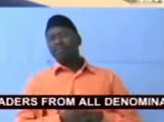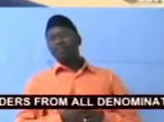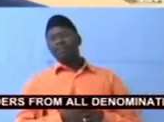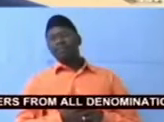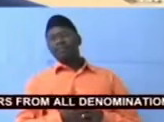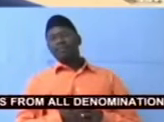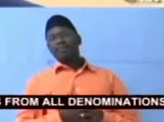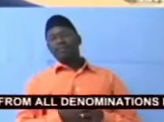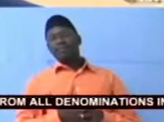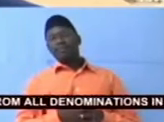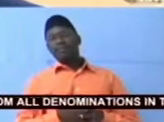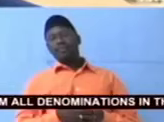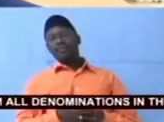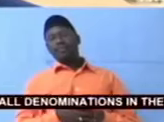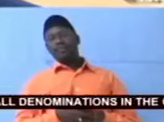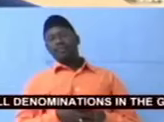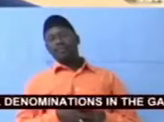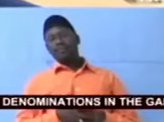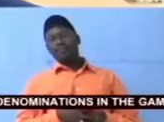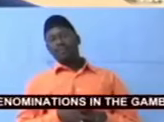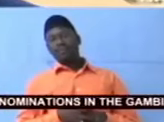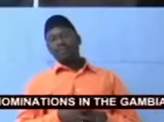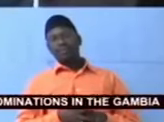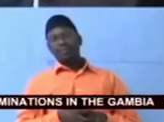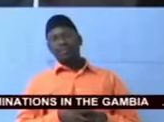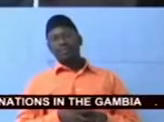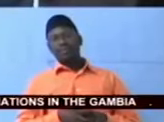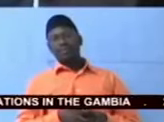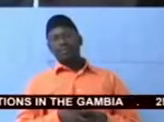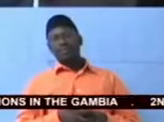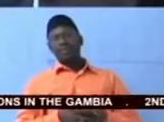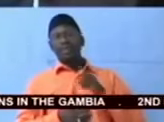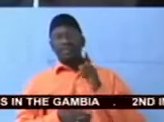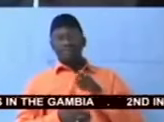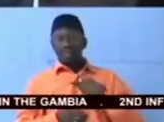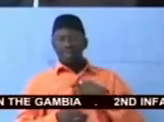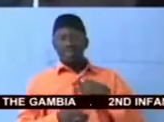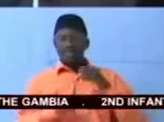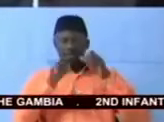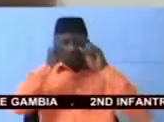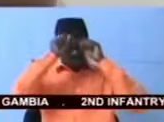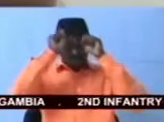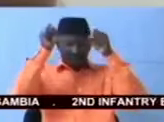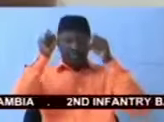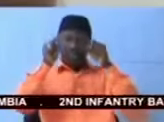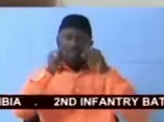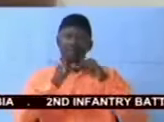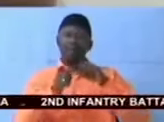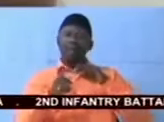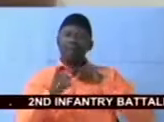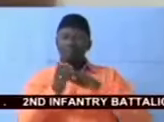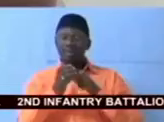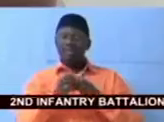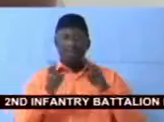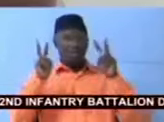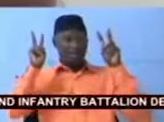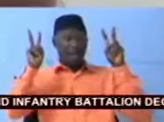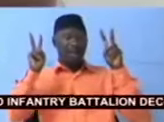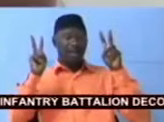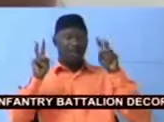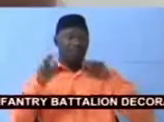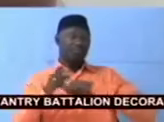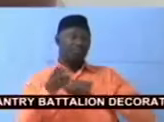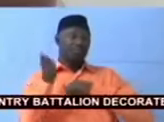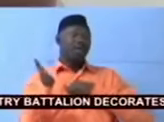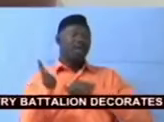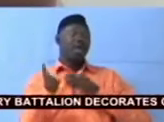bi ne jamono joju day jaxle won nga that the state ne rewmi meaning yaya jamme moy ne yaya jamme had